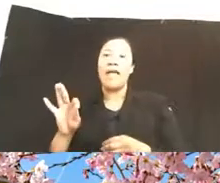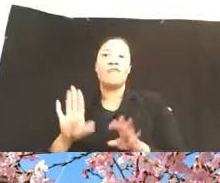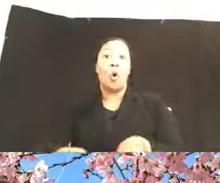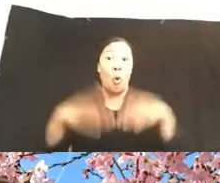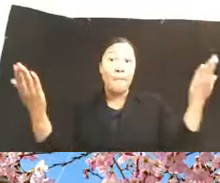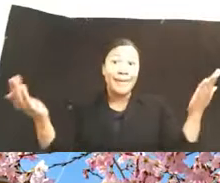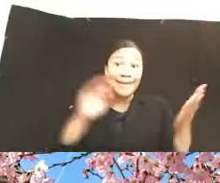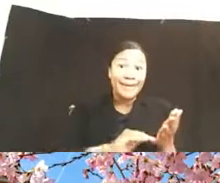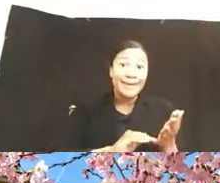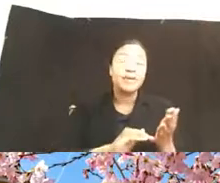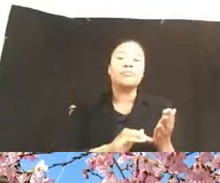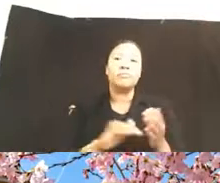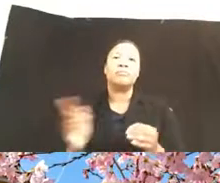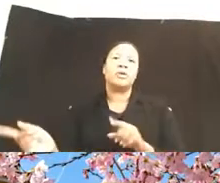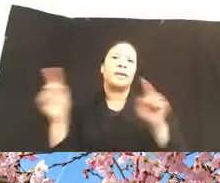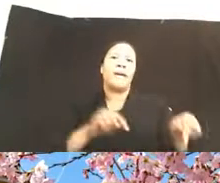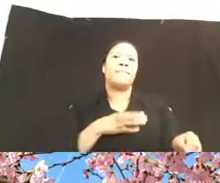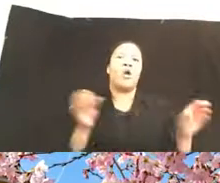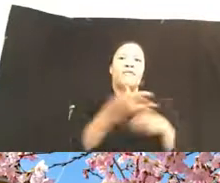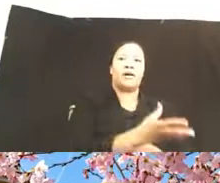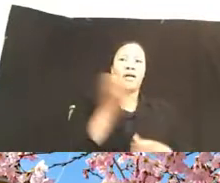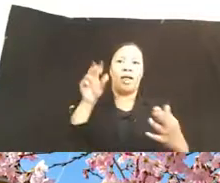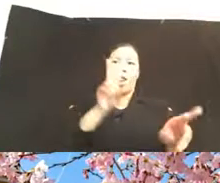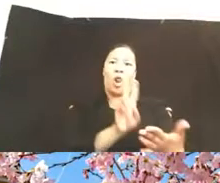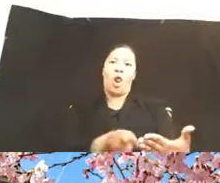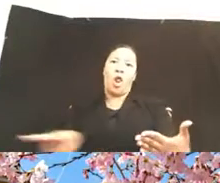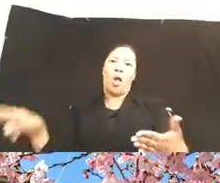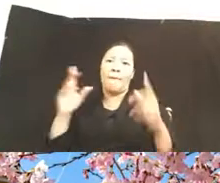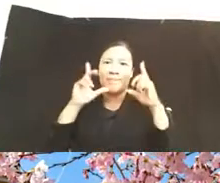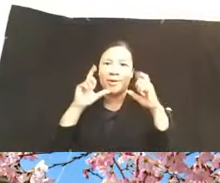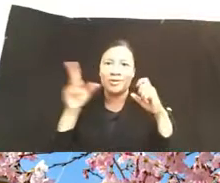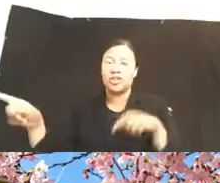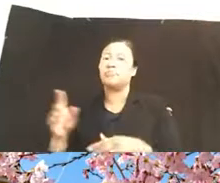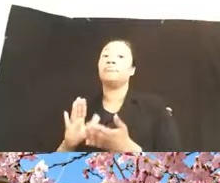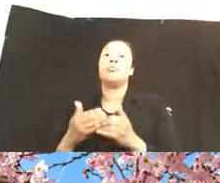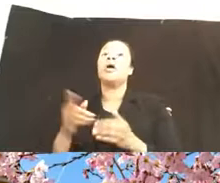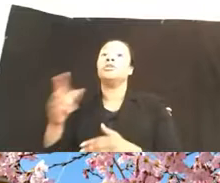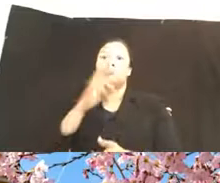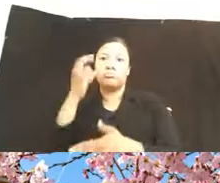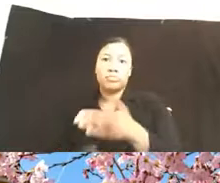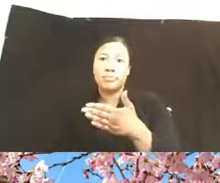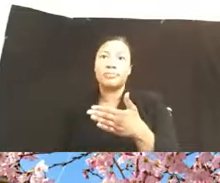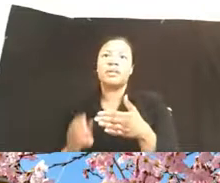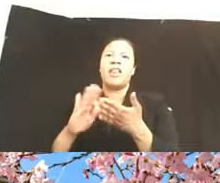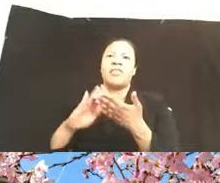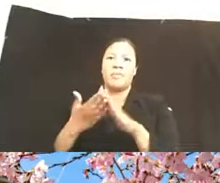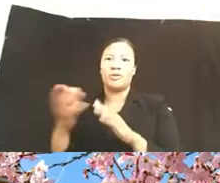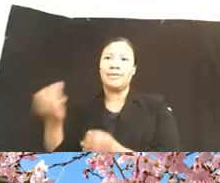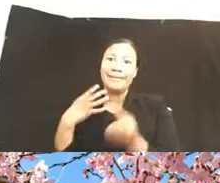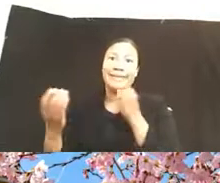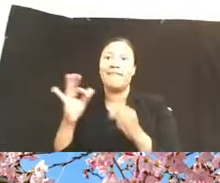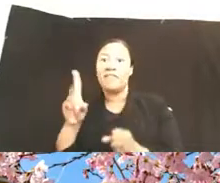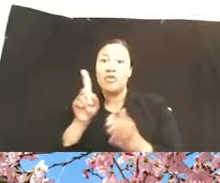out. Dr. Hall immersed herself in the community. She sent regular field reports to me and I could document her